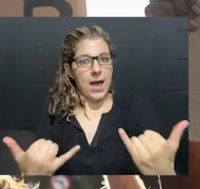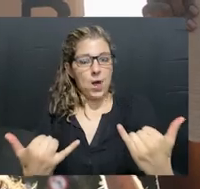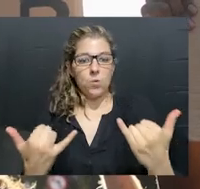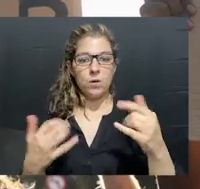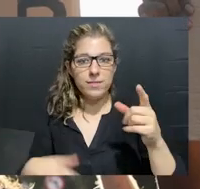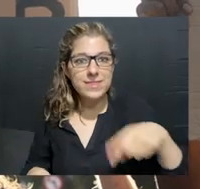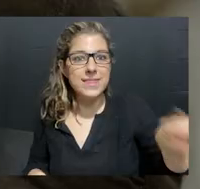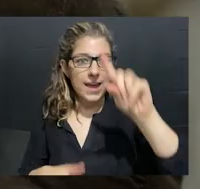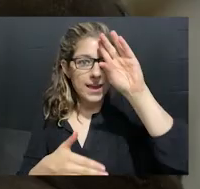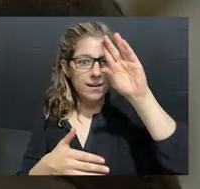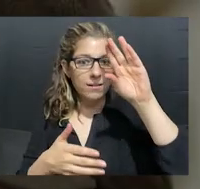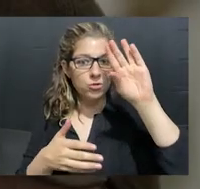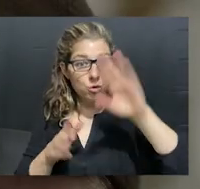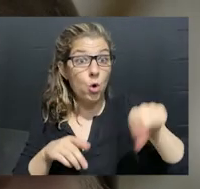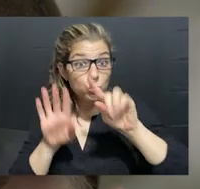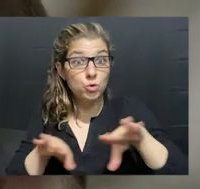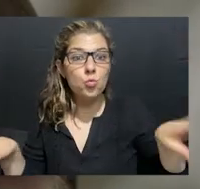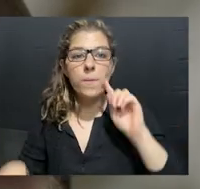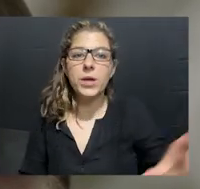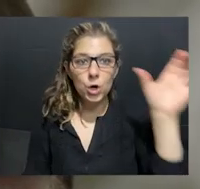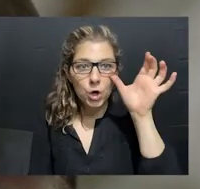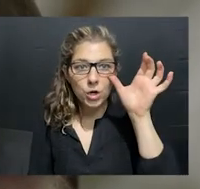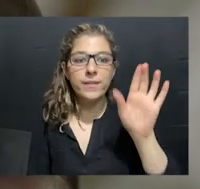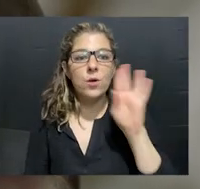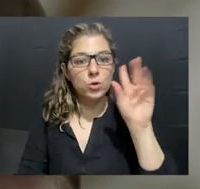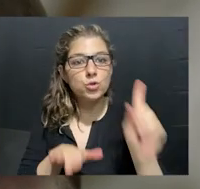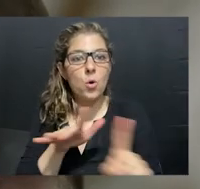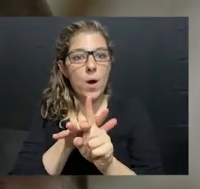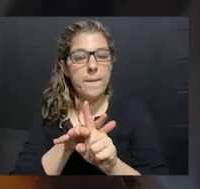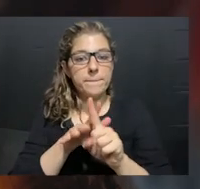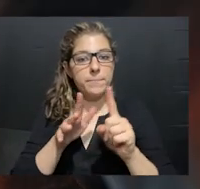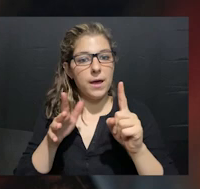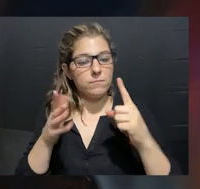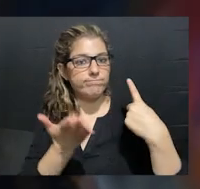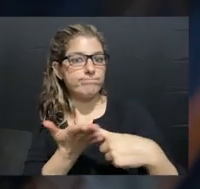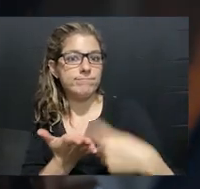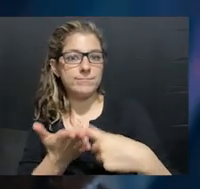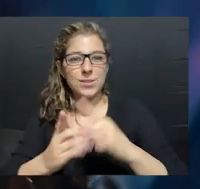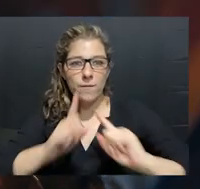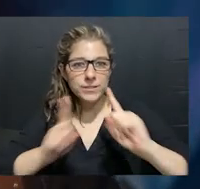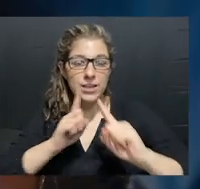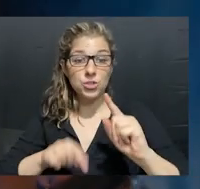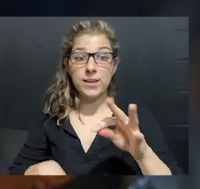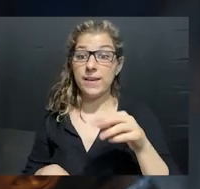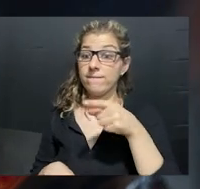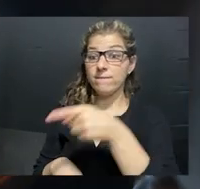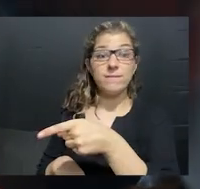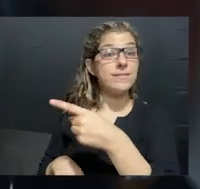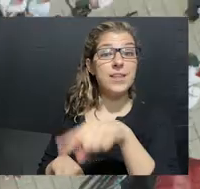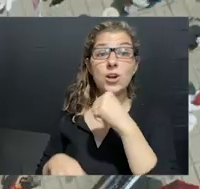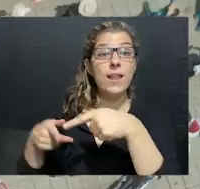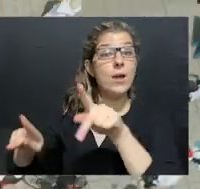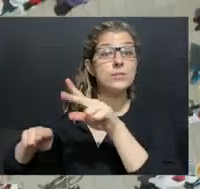They are going to be heard. They are going to show up at the table. And if you denied them a seat at